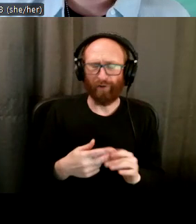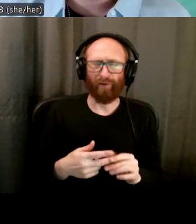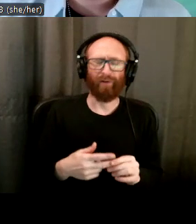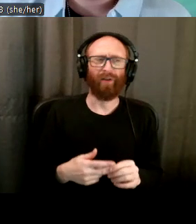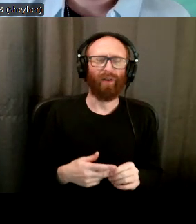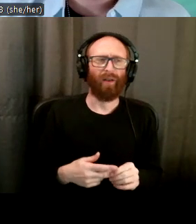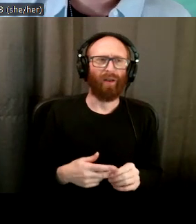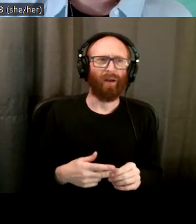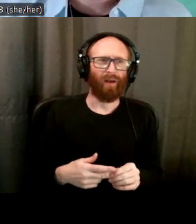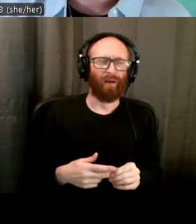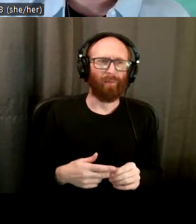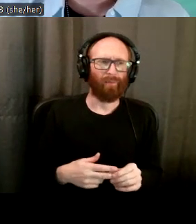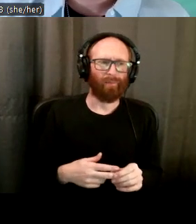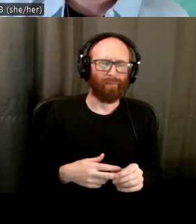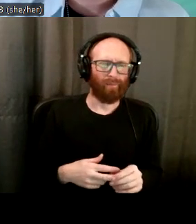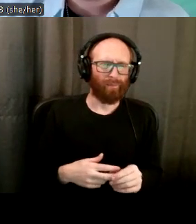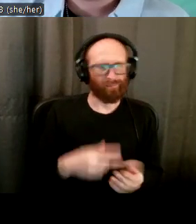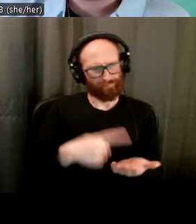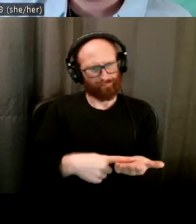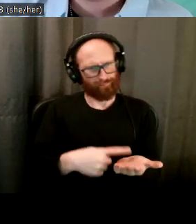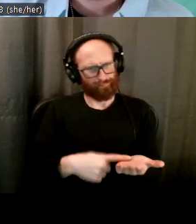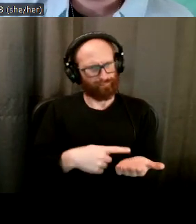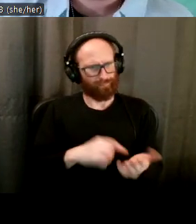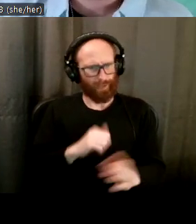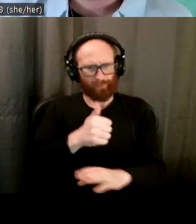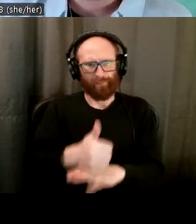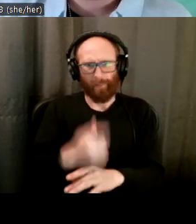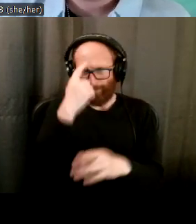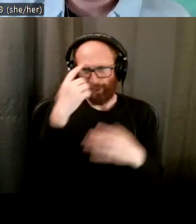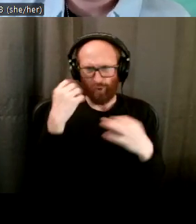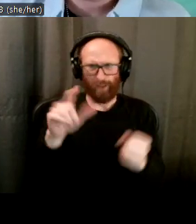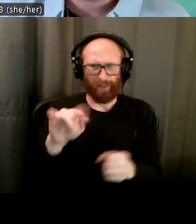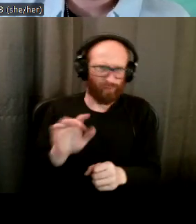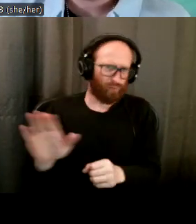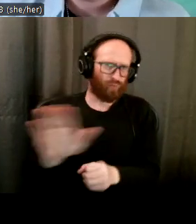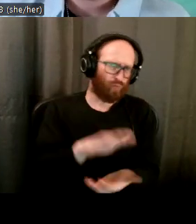and implementing that mental health literacy in your schools.